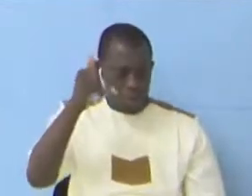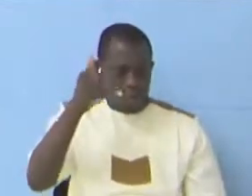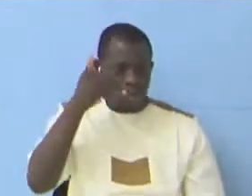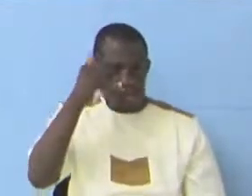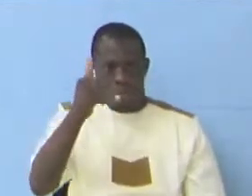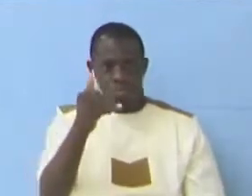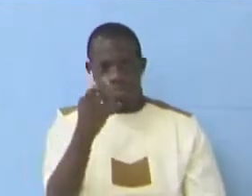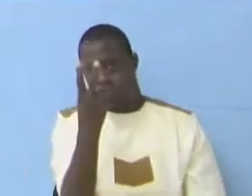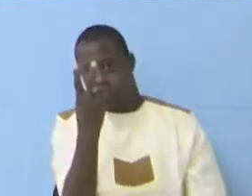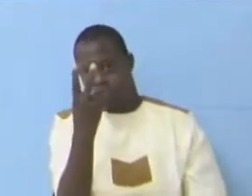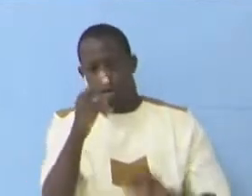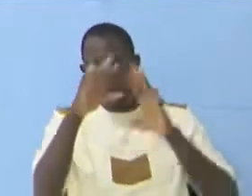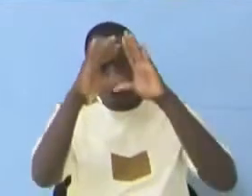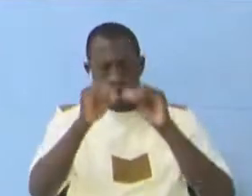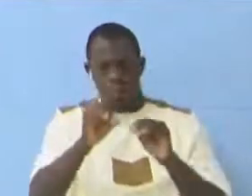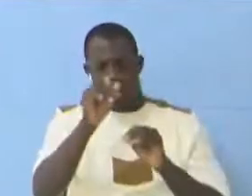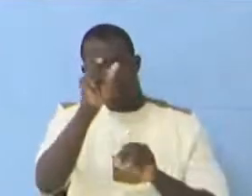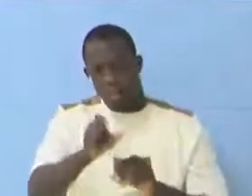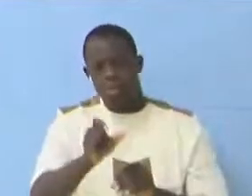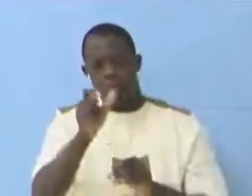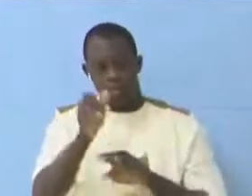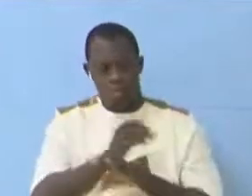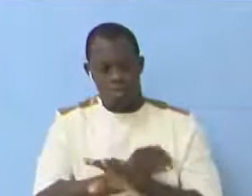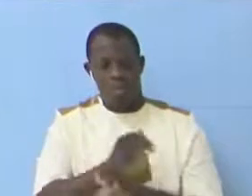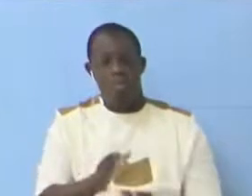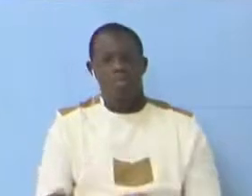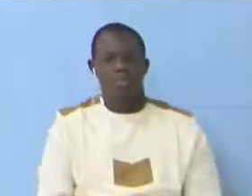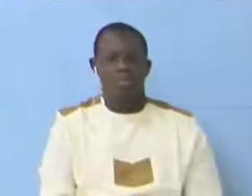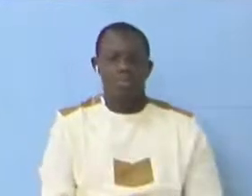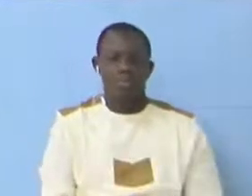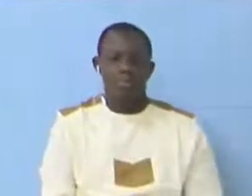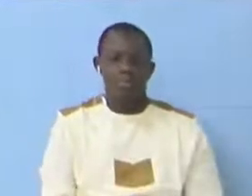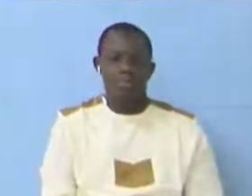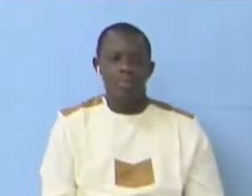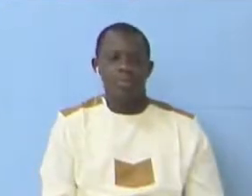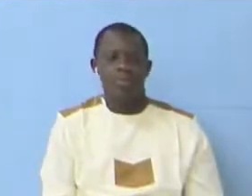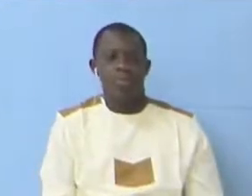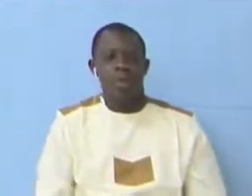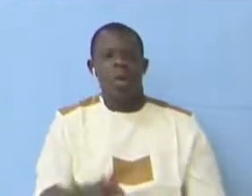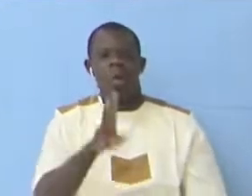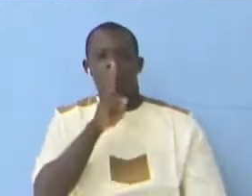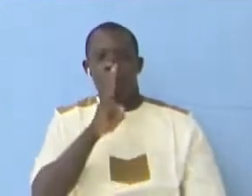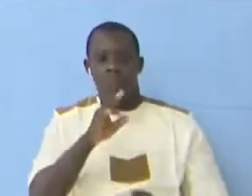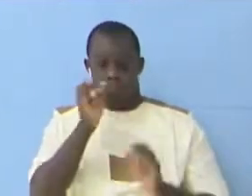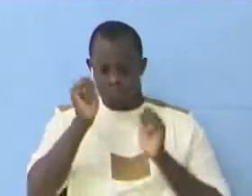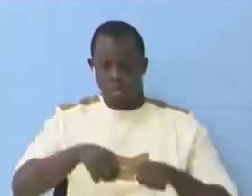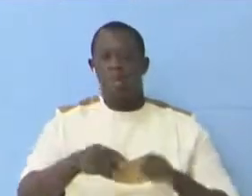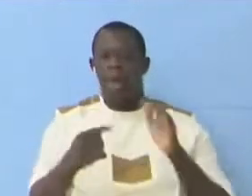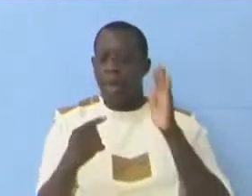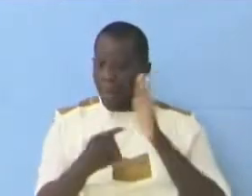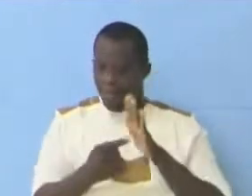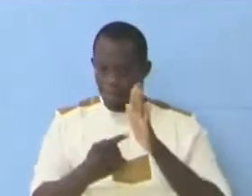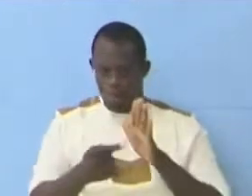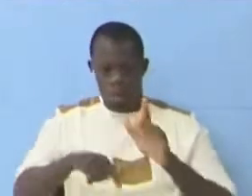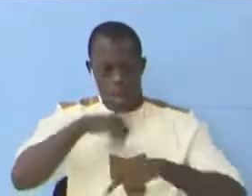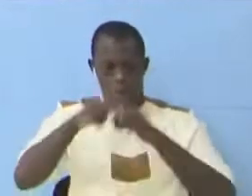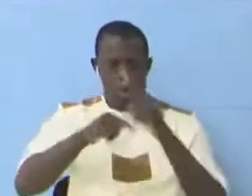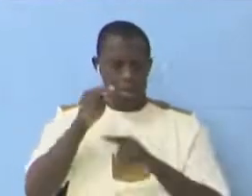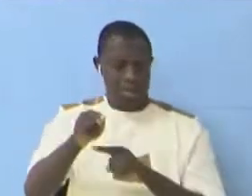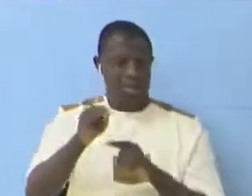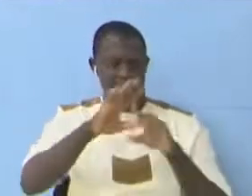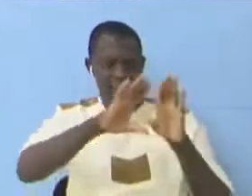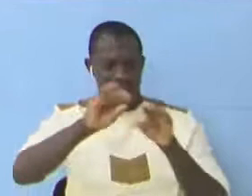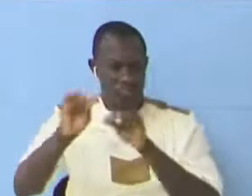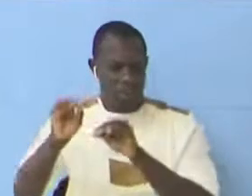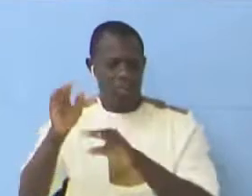two officers. oo ñaari officers. relevant to the operation. ñoo xam ne méngoo nañ ci biir liggéey boobu.